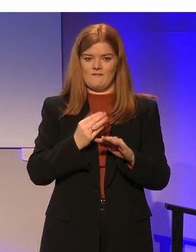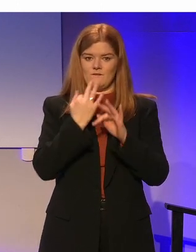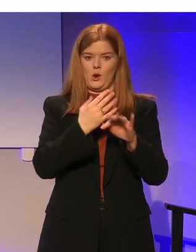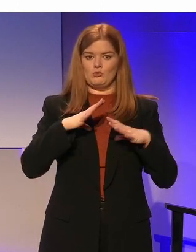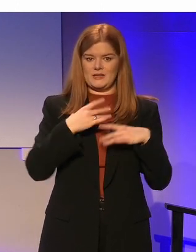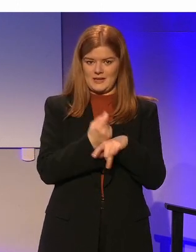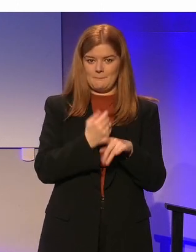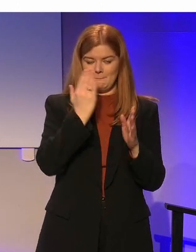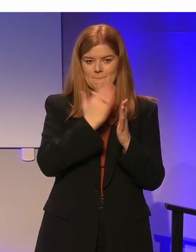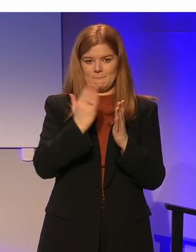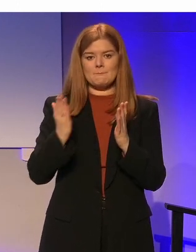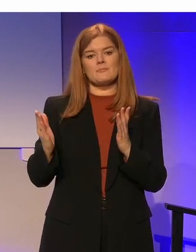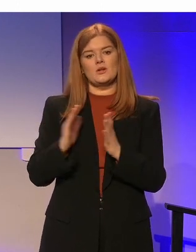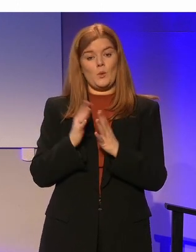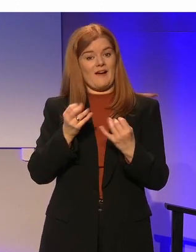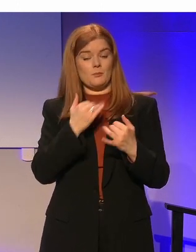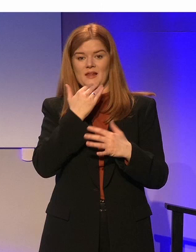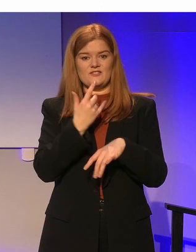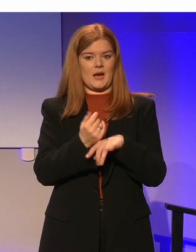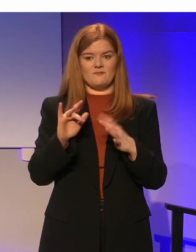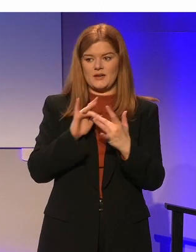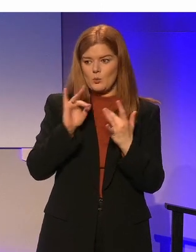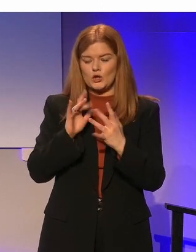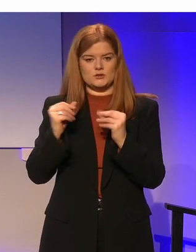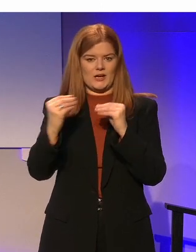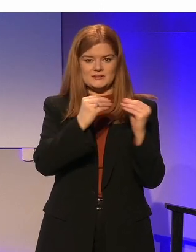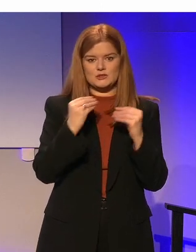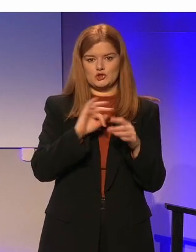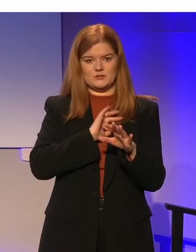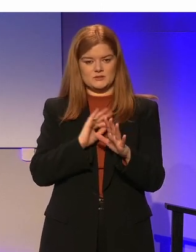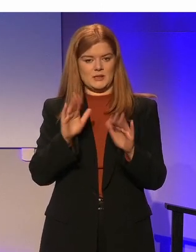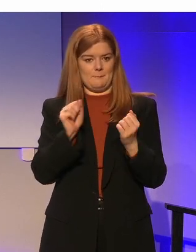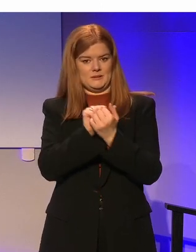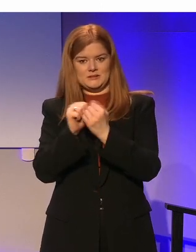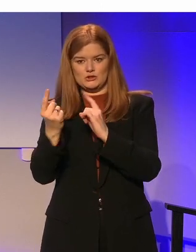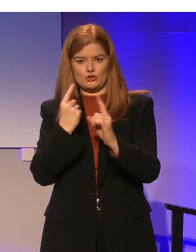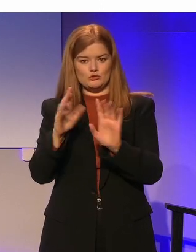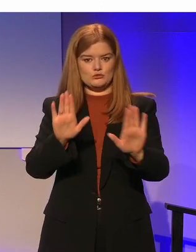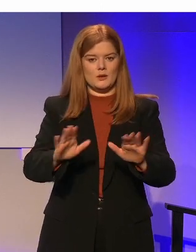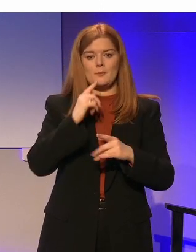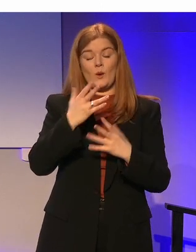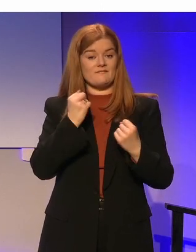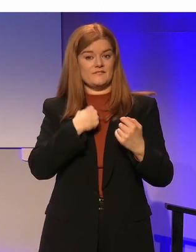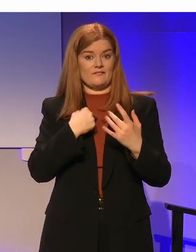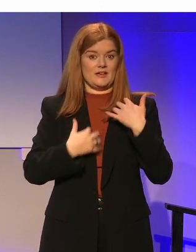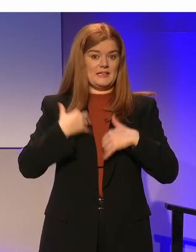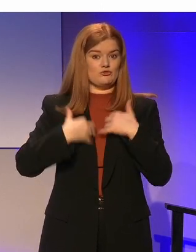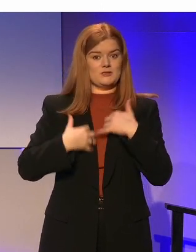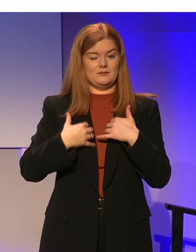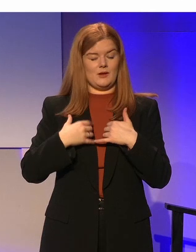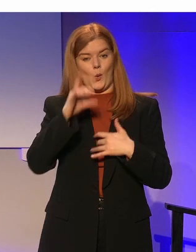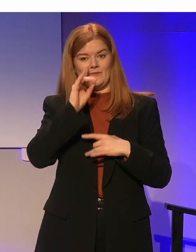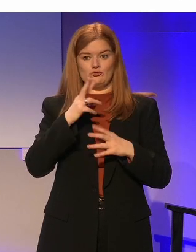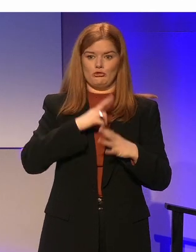breaks. We have, you'll see, built in a good amount of time for networking and talking among yourselves and meeting each other, but we have a very interesting and